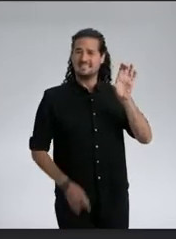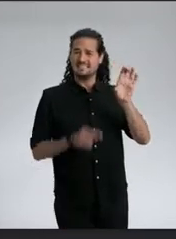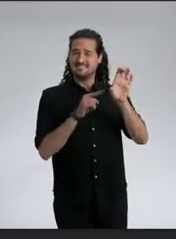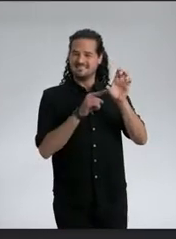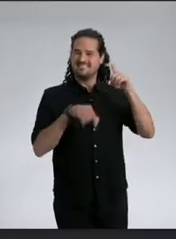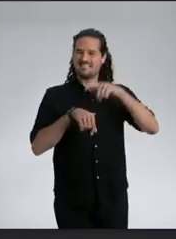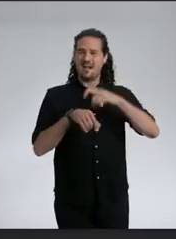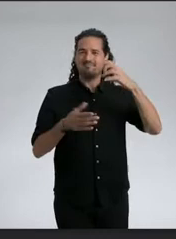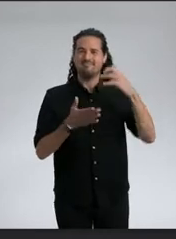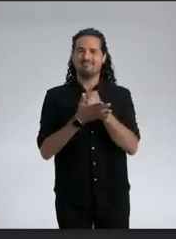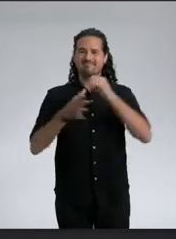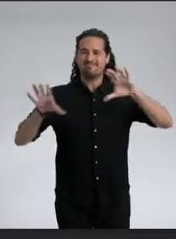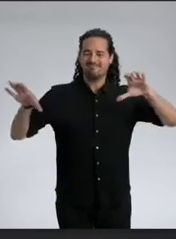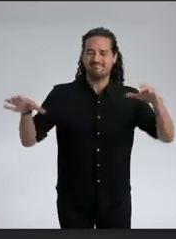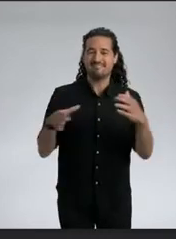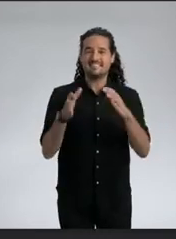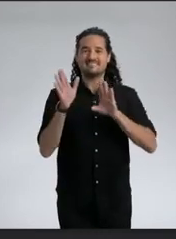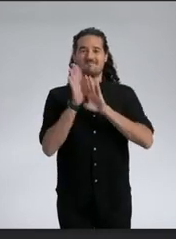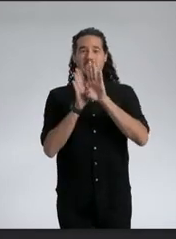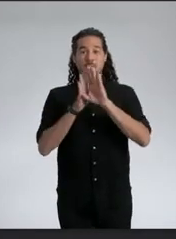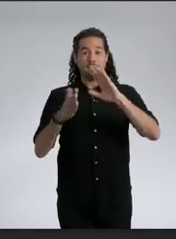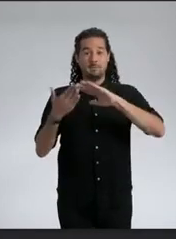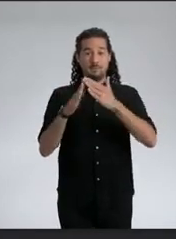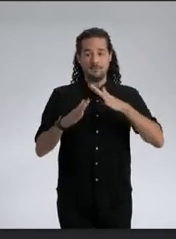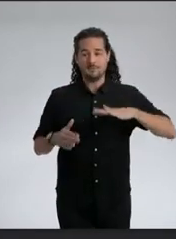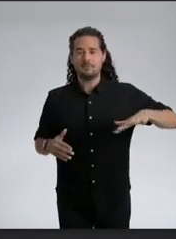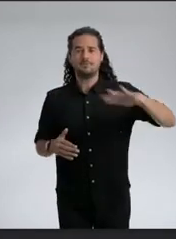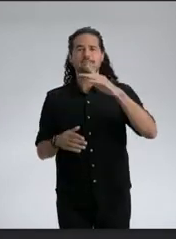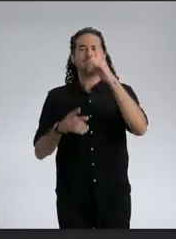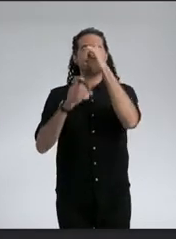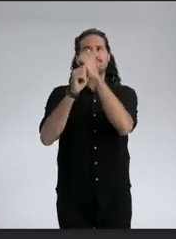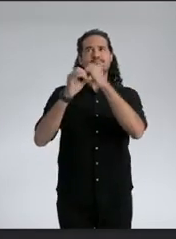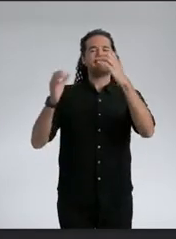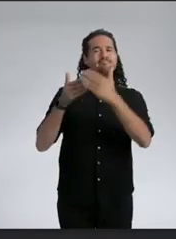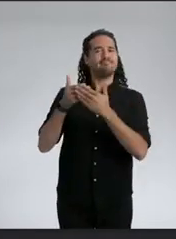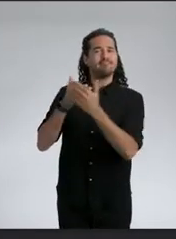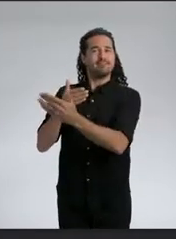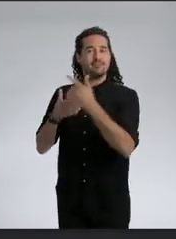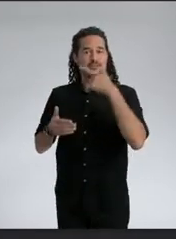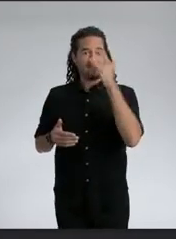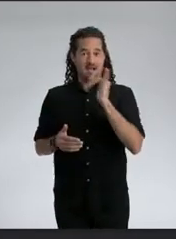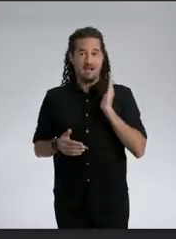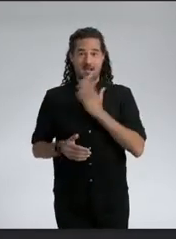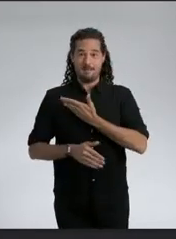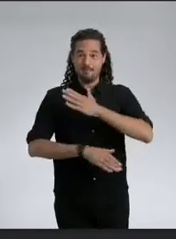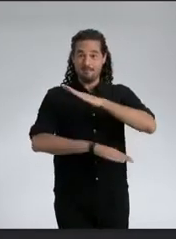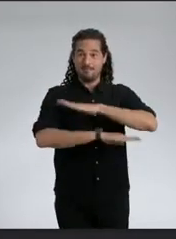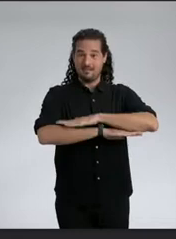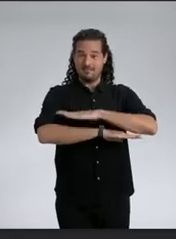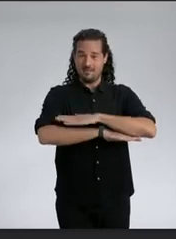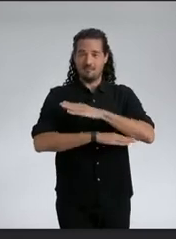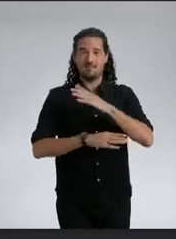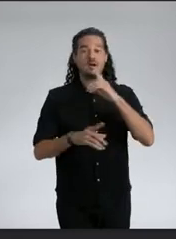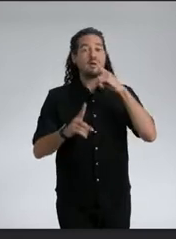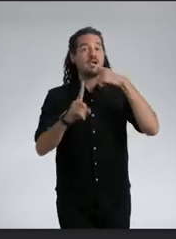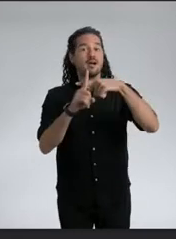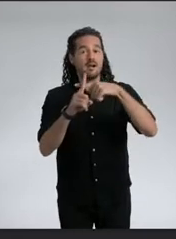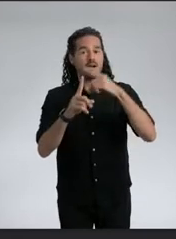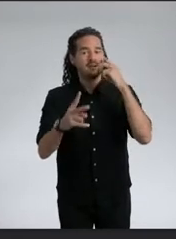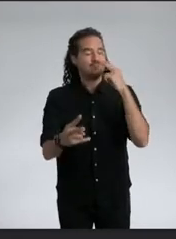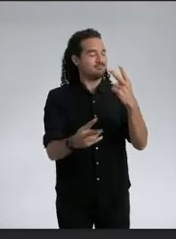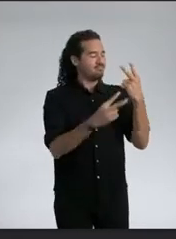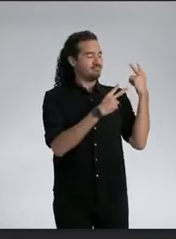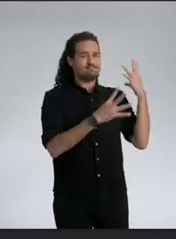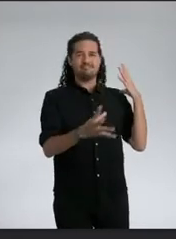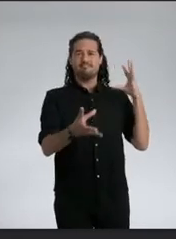community to look at what the near future holds for our platforms. I also want to reflect a bit on how the work you did helped all of